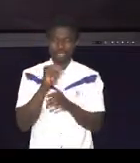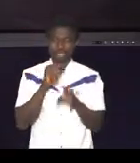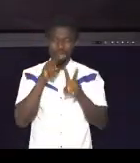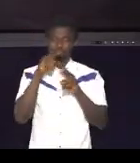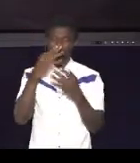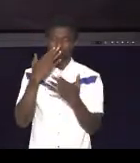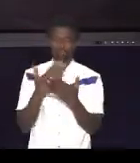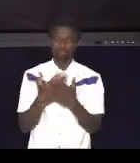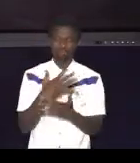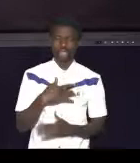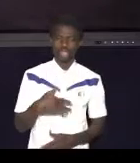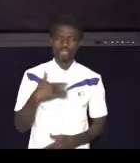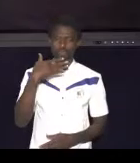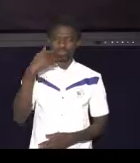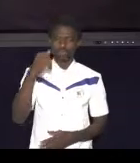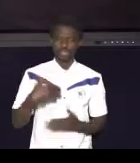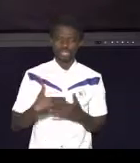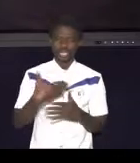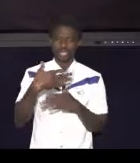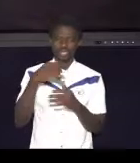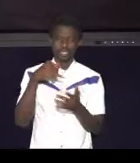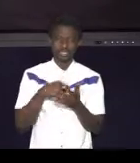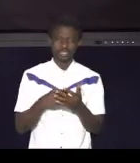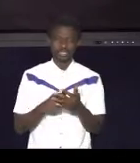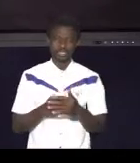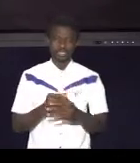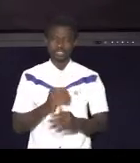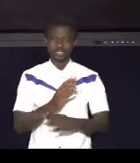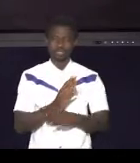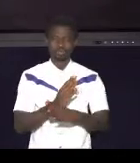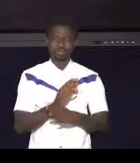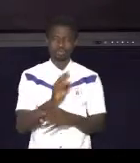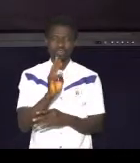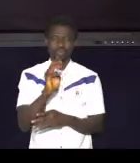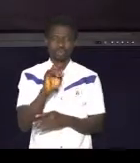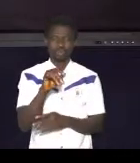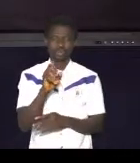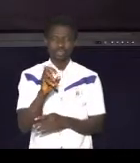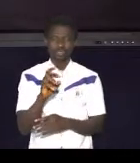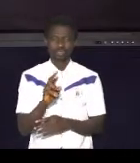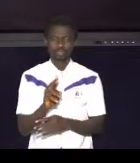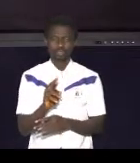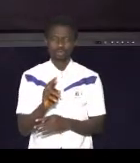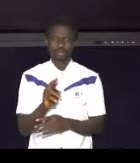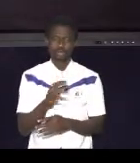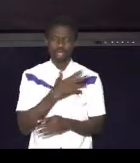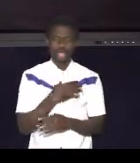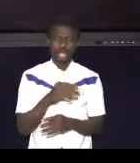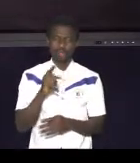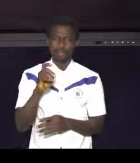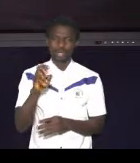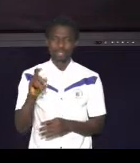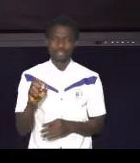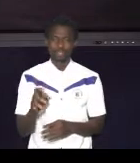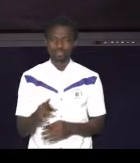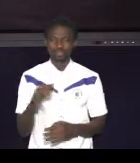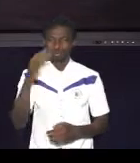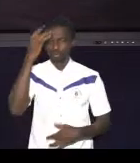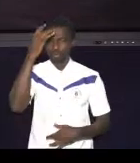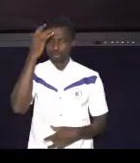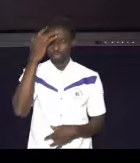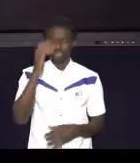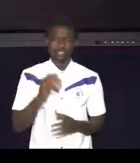and feel better. Next, it prevents major and minor illnesses. It prevents major and